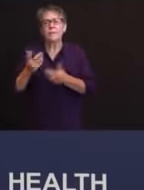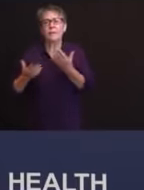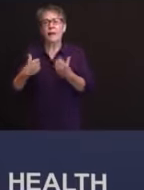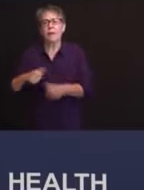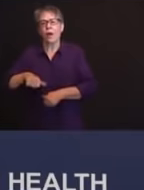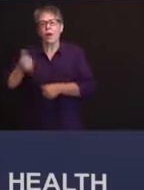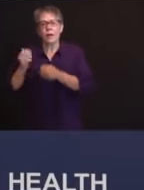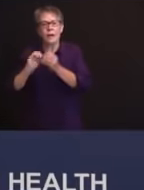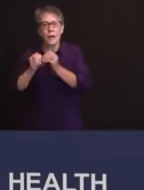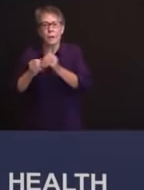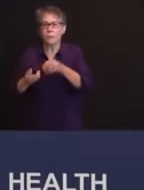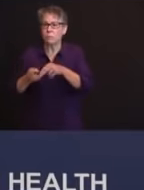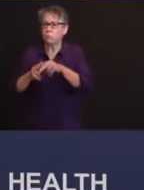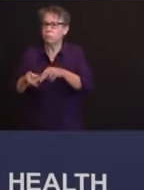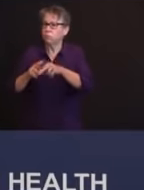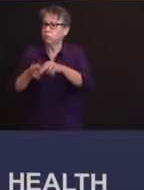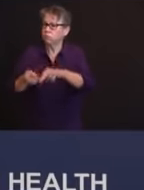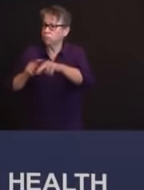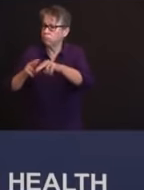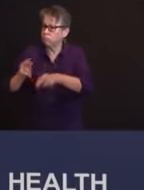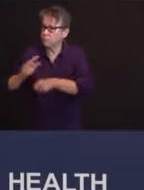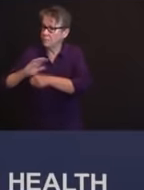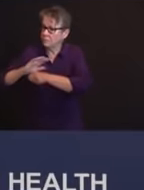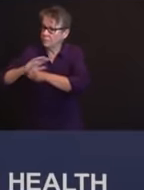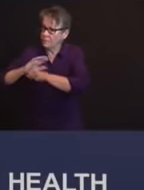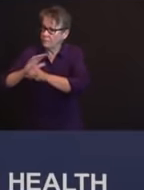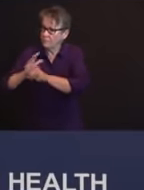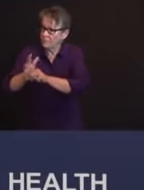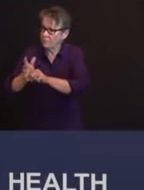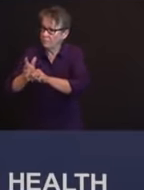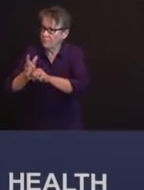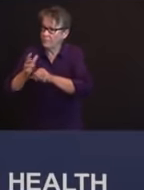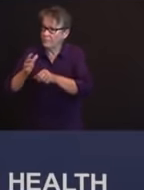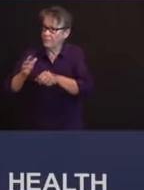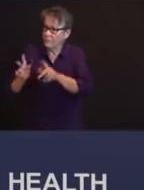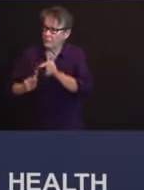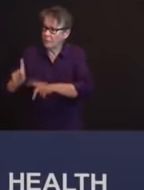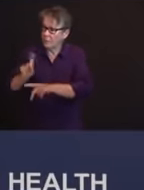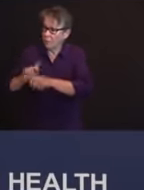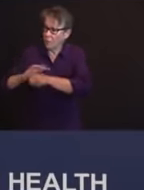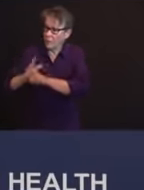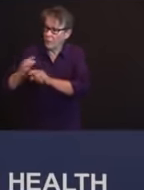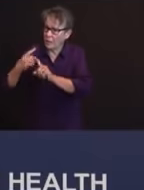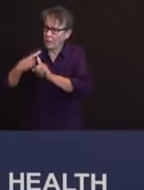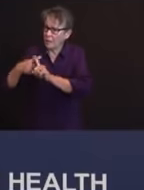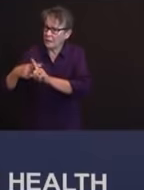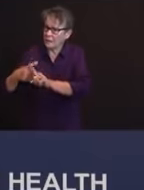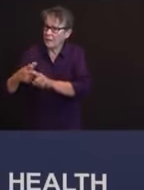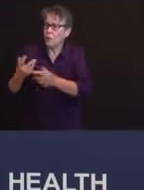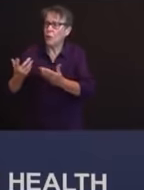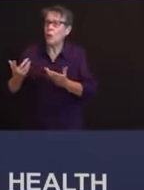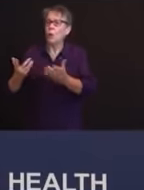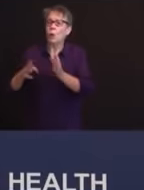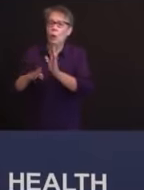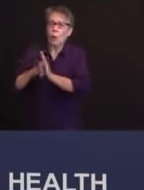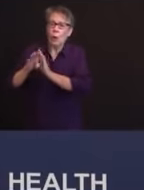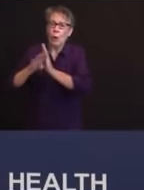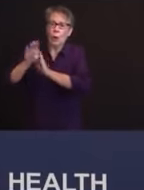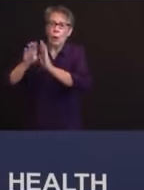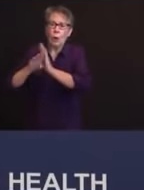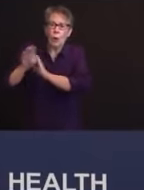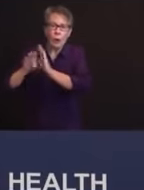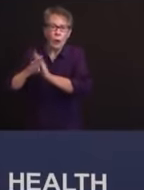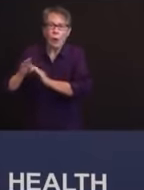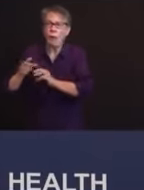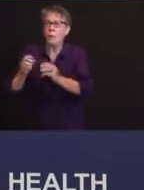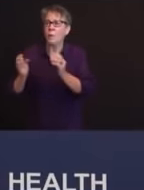and that is the number of new coronavirus cases being recorded and the numbers of New Jerseyans needing hospitalization. On Thursday,